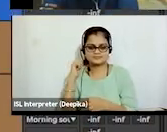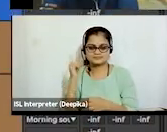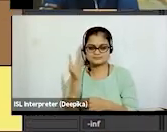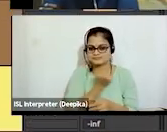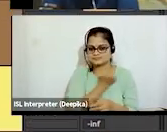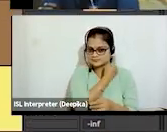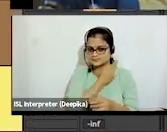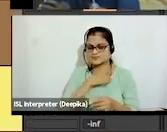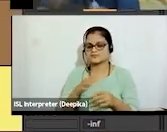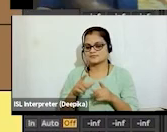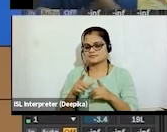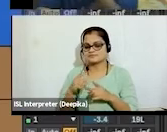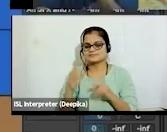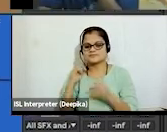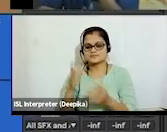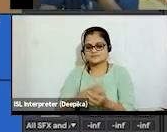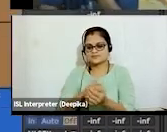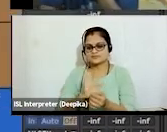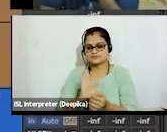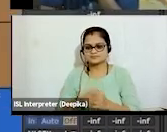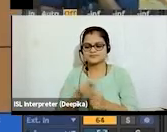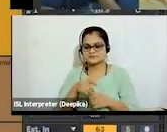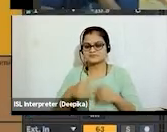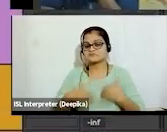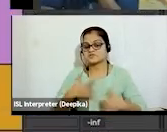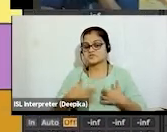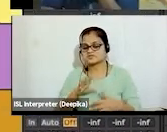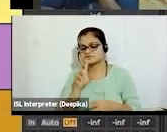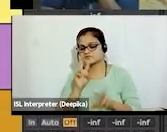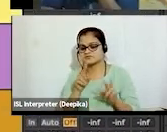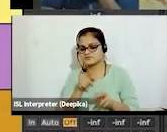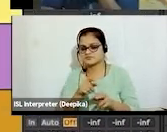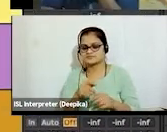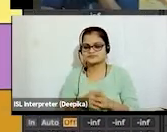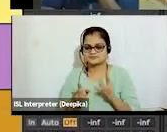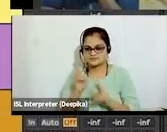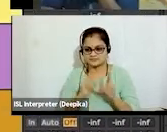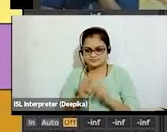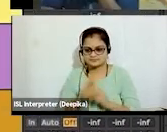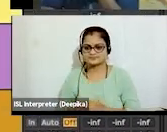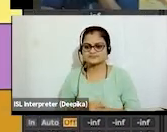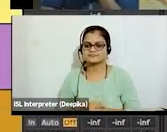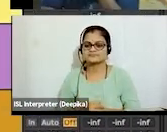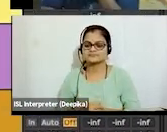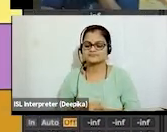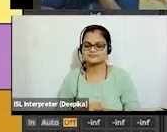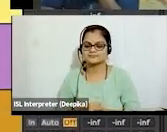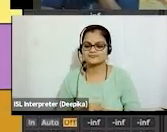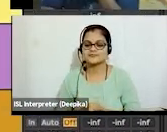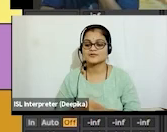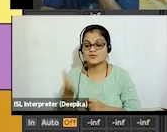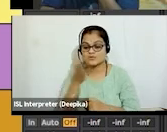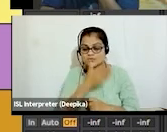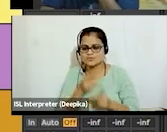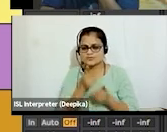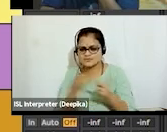a few things that was interesting. Cool. amazing, man. Yeah, I think we're all gonna see how everyone has a different approach